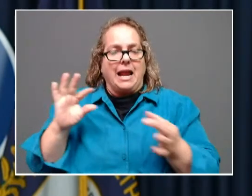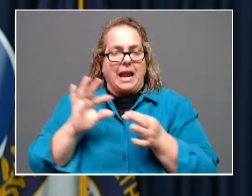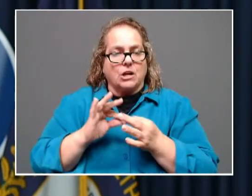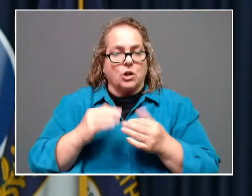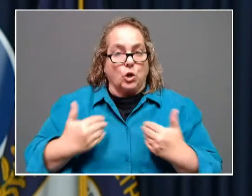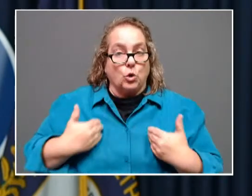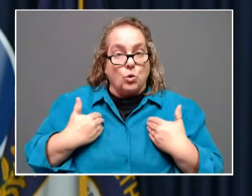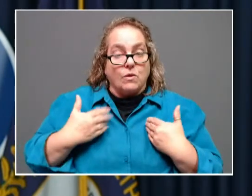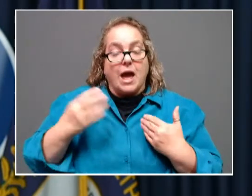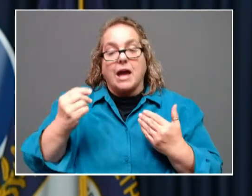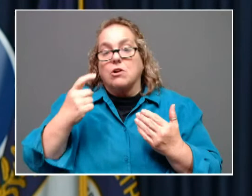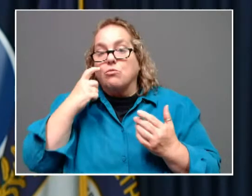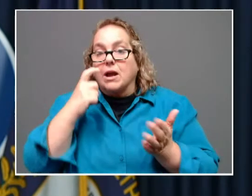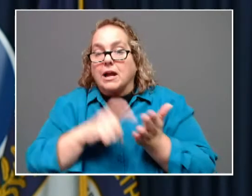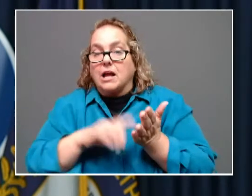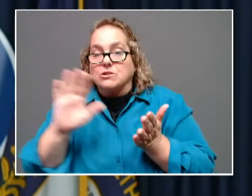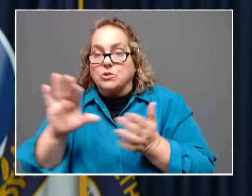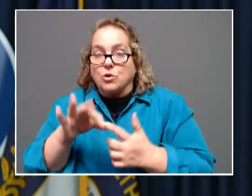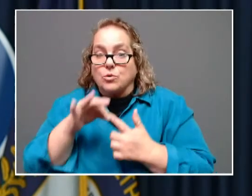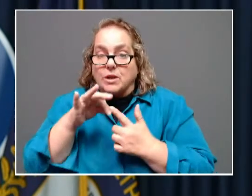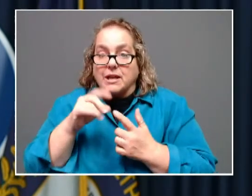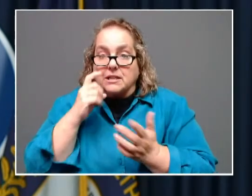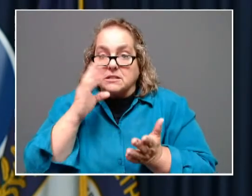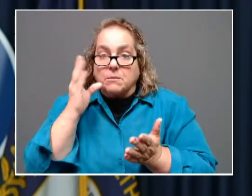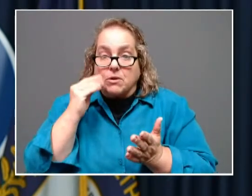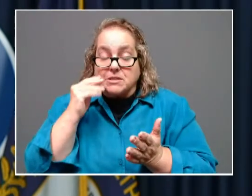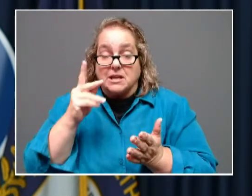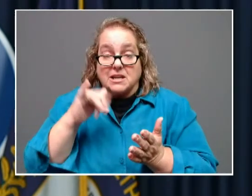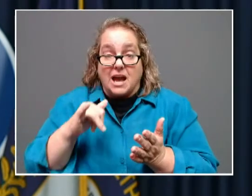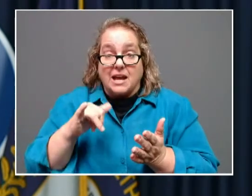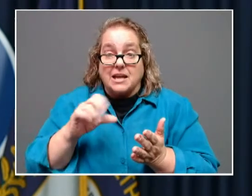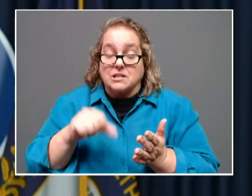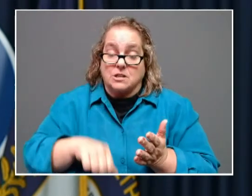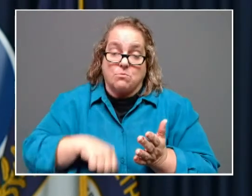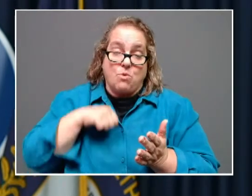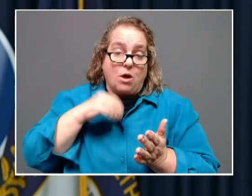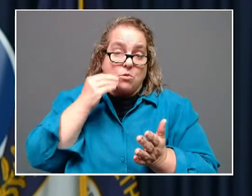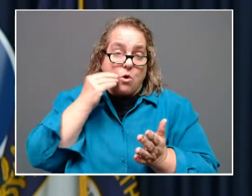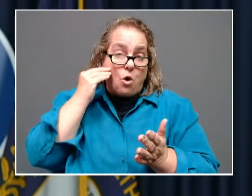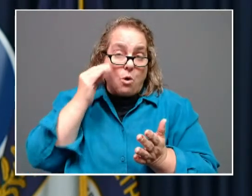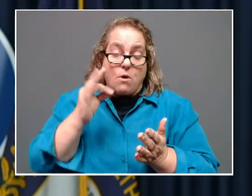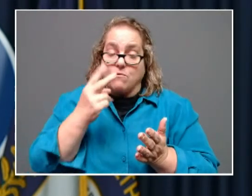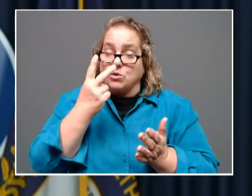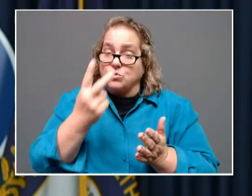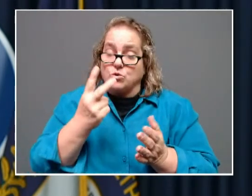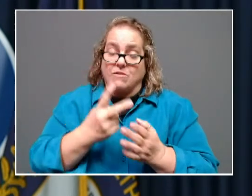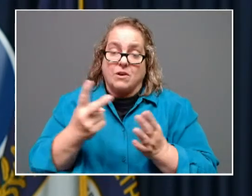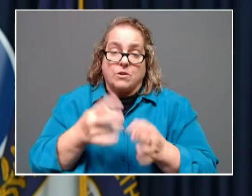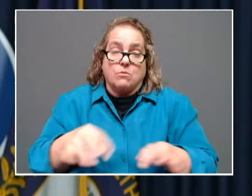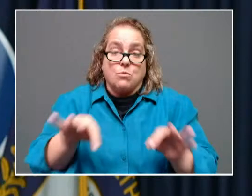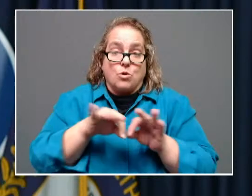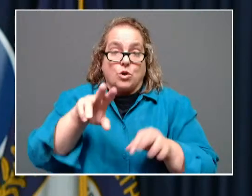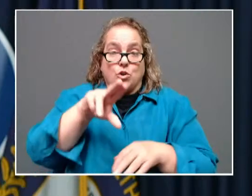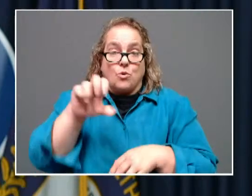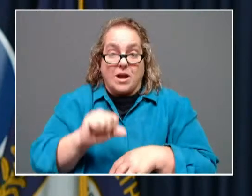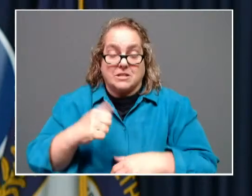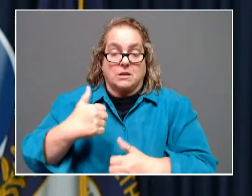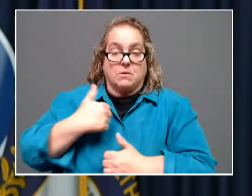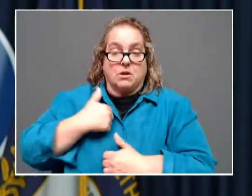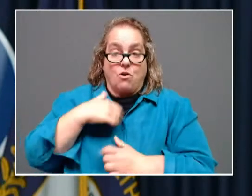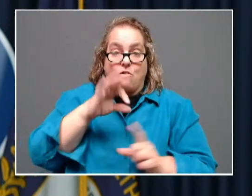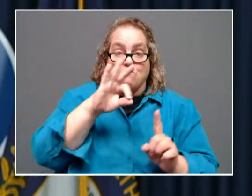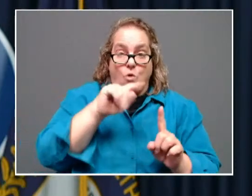experiences. Kentucky is the proud home of two crucial United States military installations with Fort Campbell and Fort